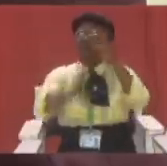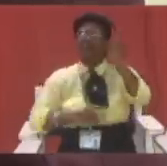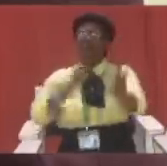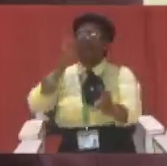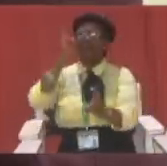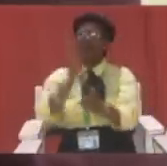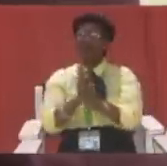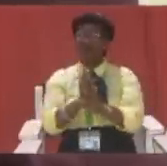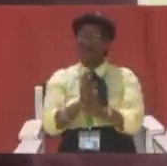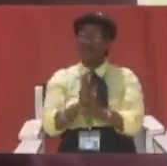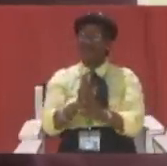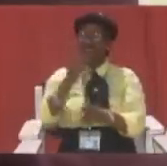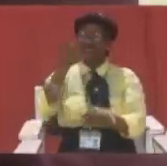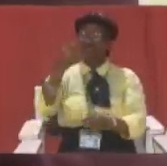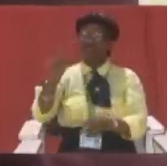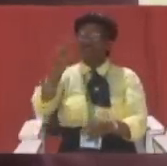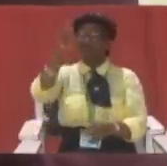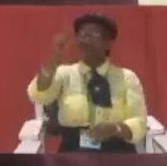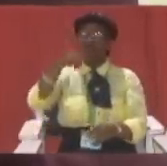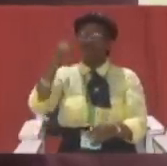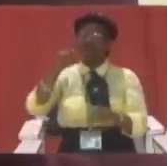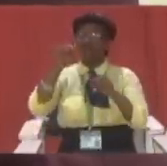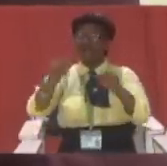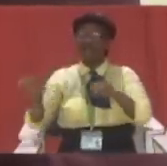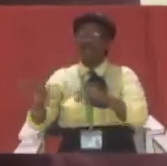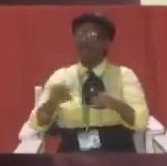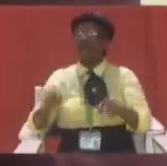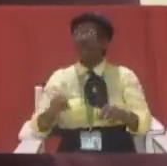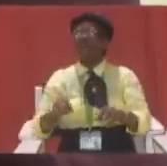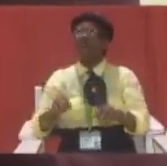the one who can do what nobody else can do,